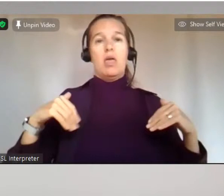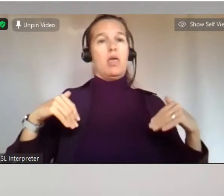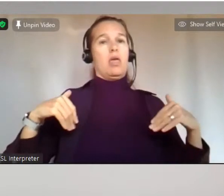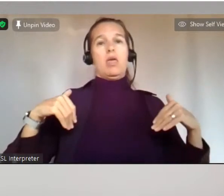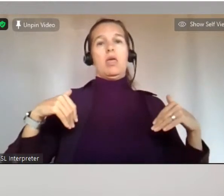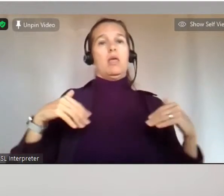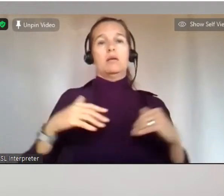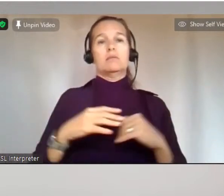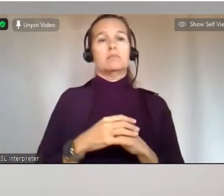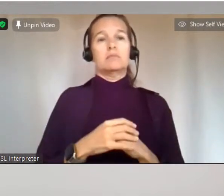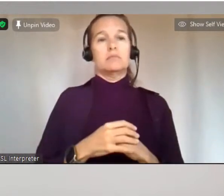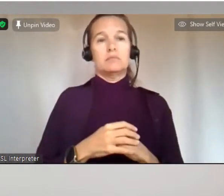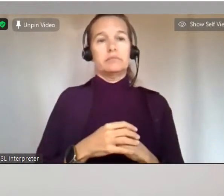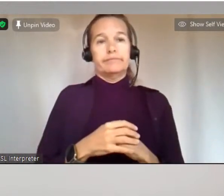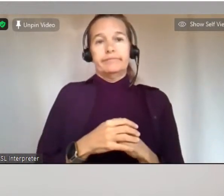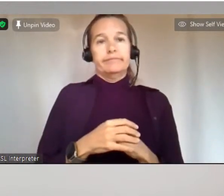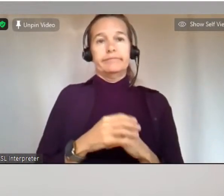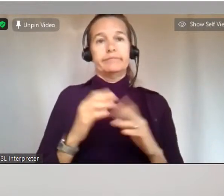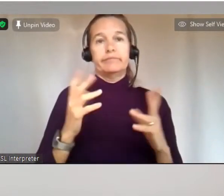what's come of that. So,